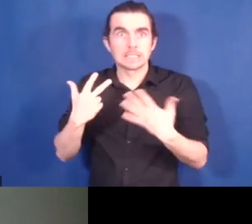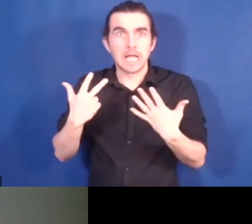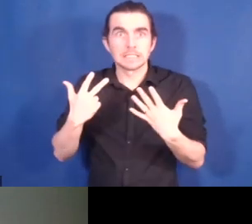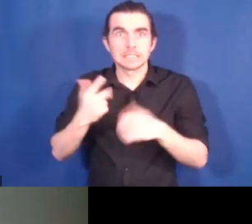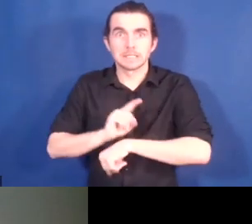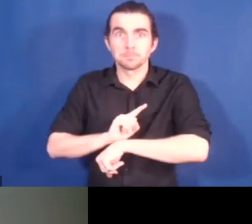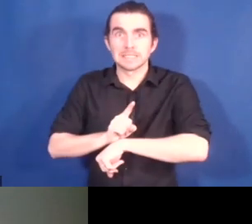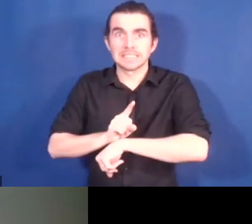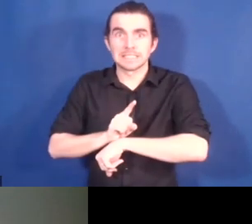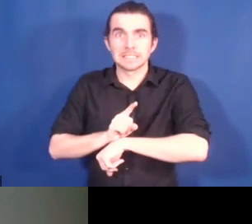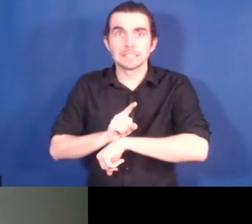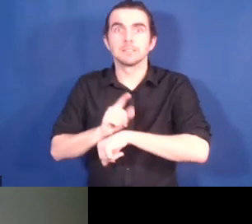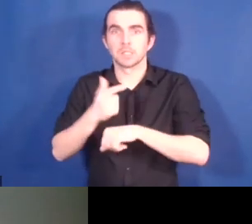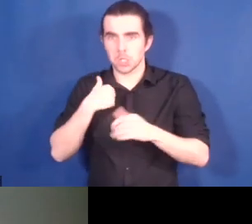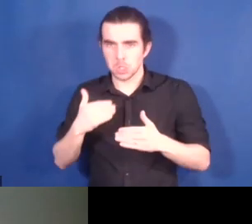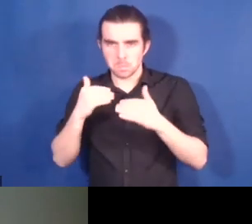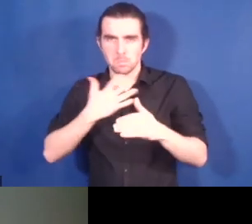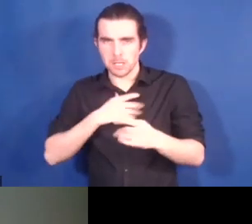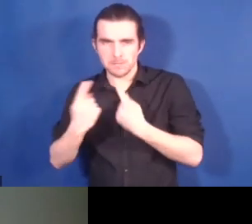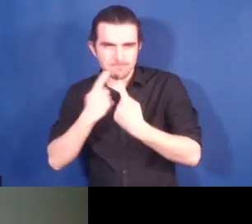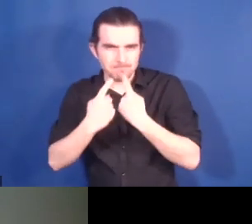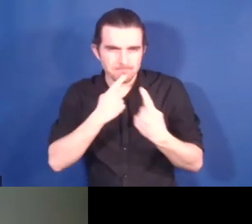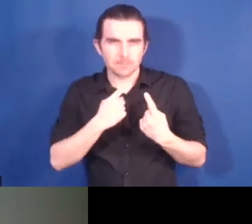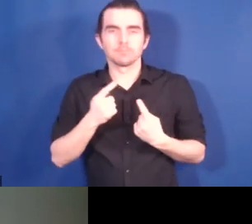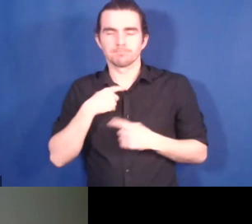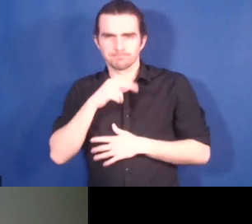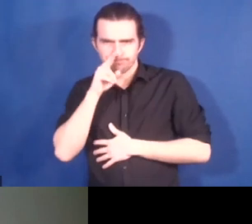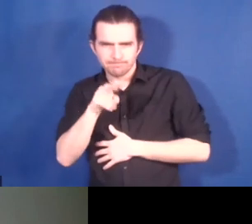was planned relocation.